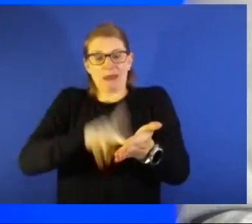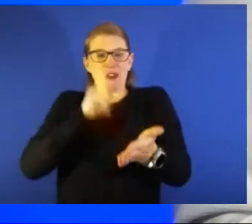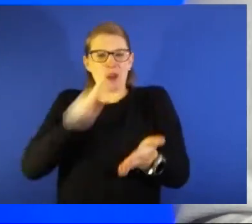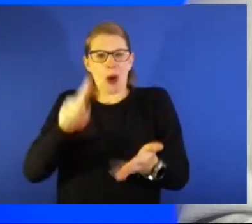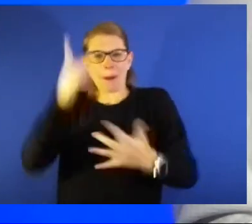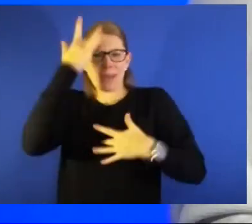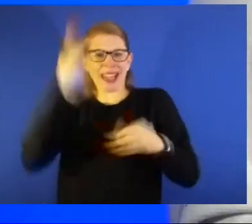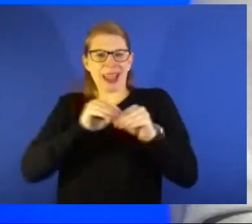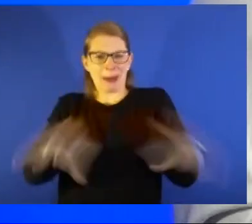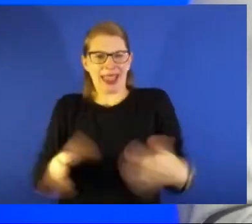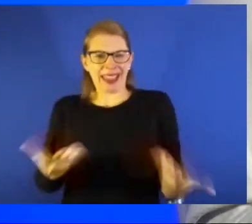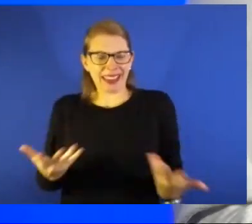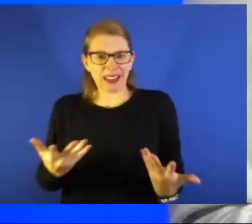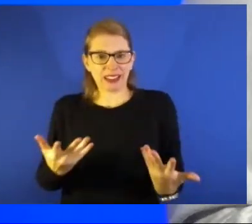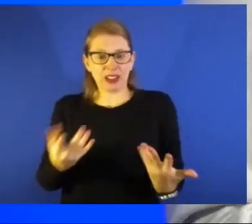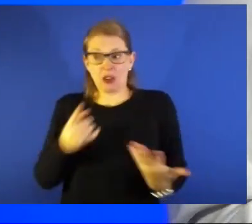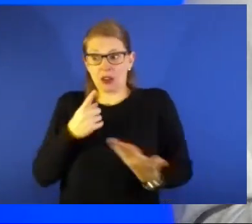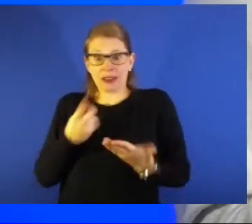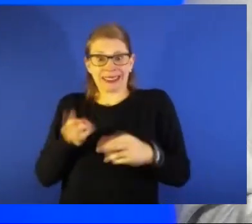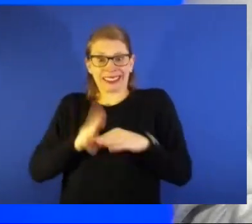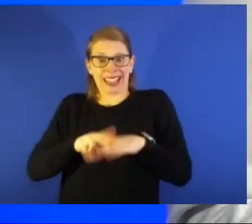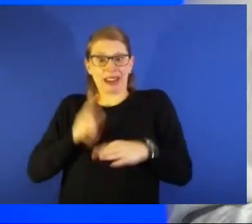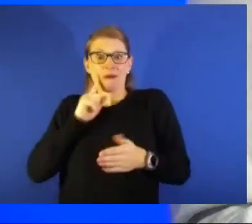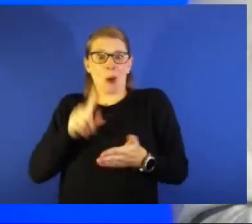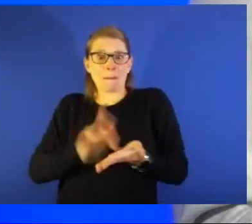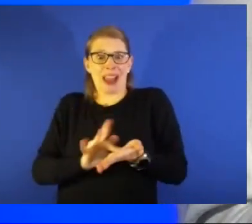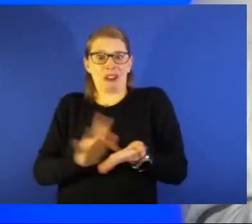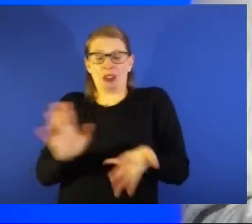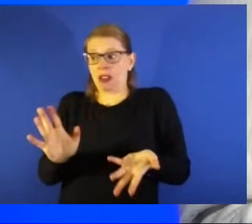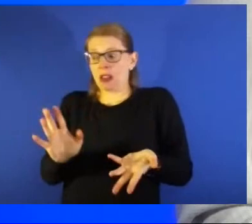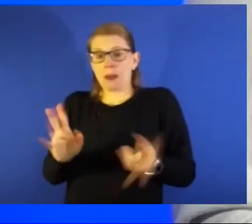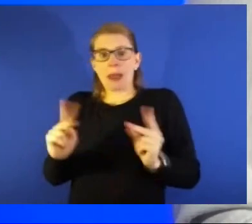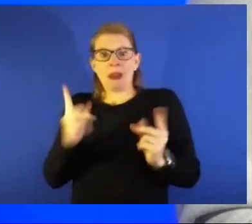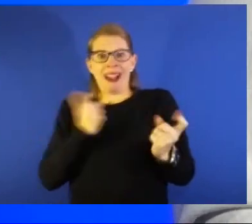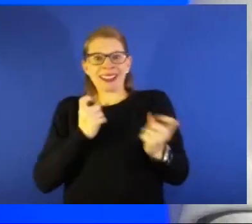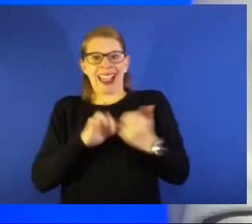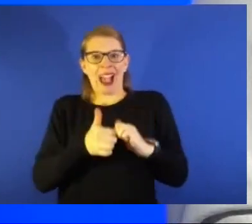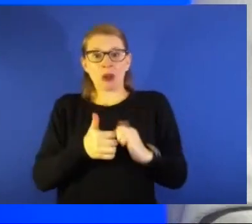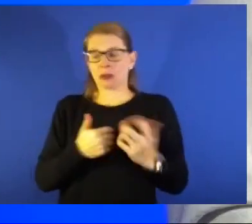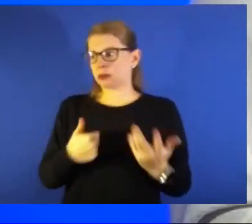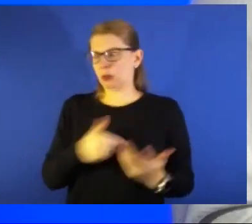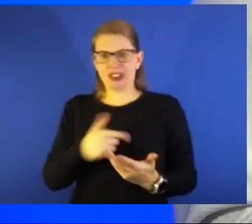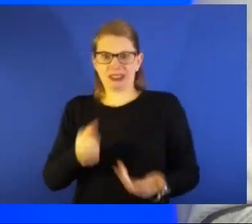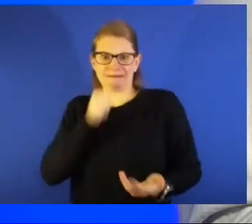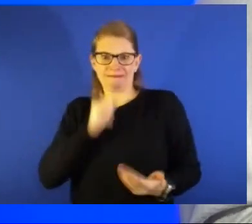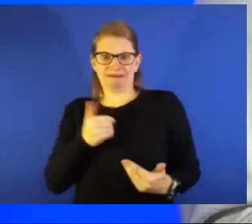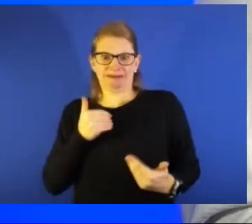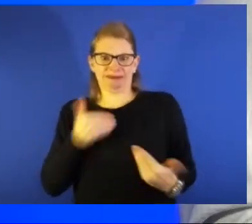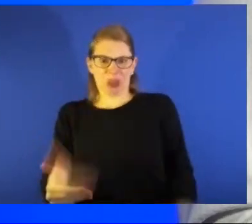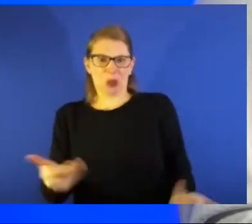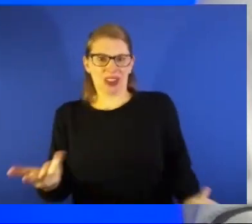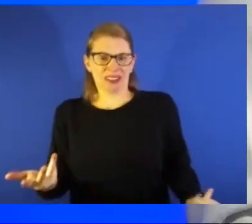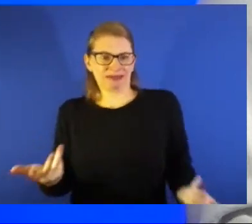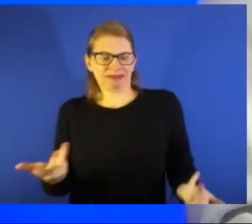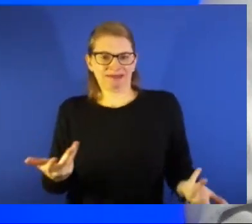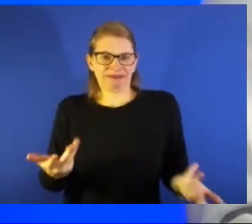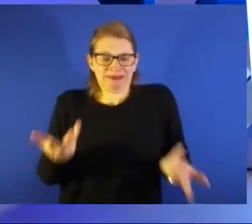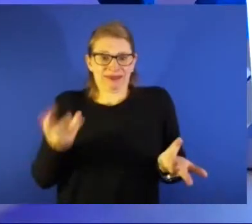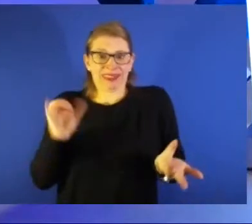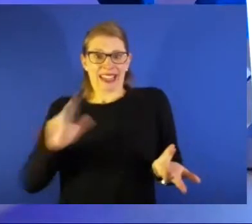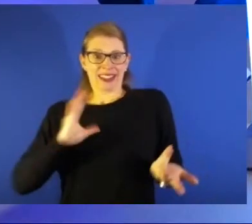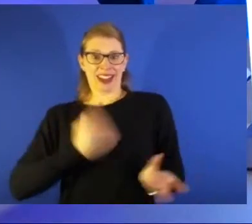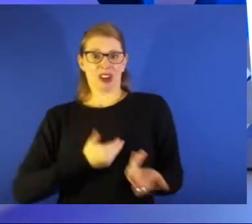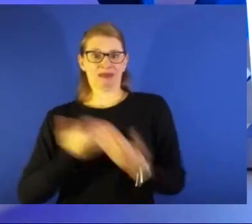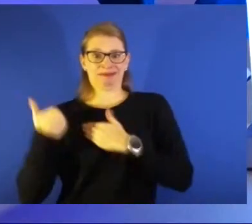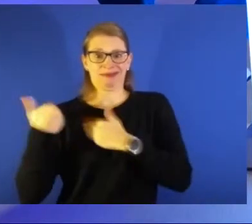just did it. And, people ask us, how do you do it? And I'm like, we just do it. Yeah. That is just, that's what we do. Well, and when you